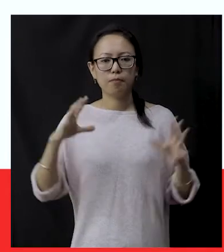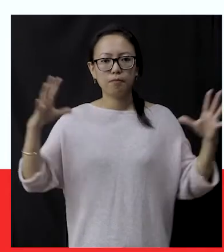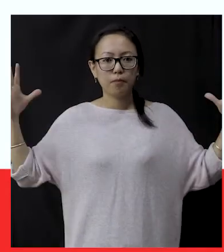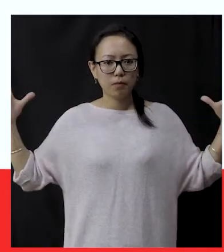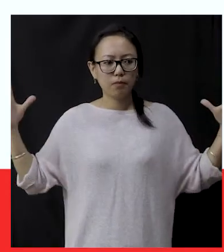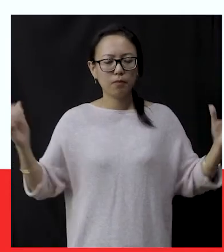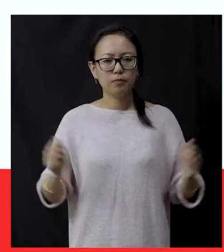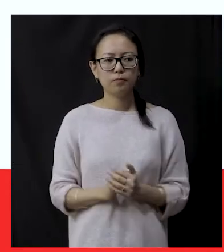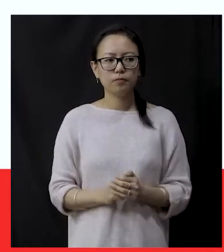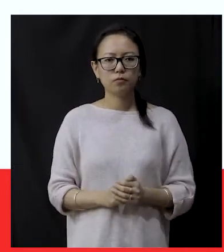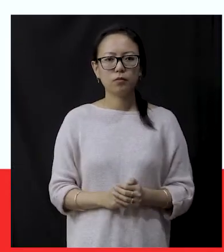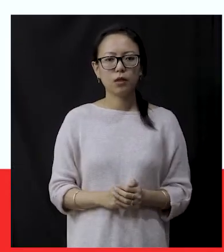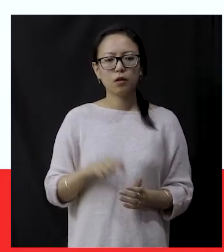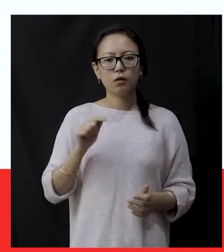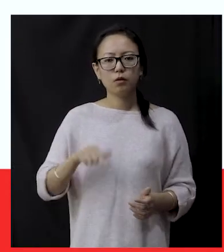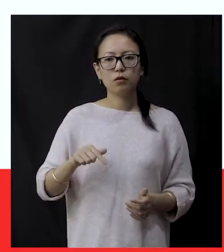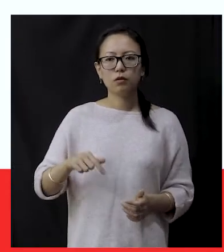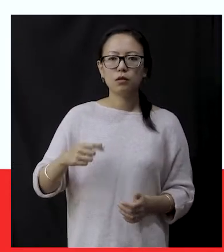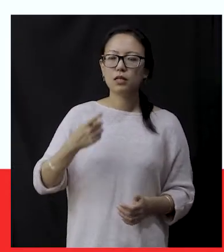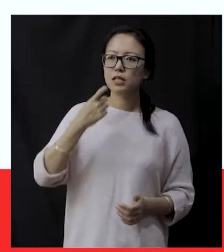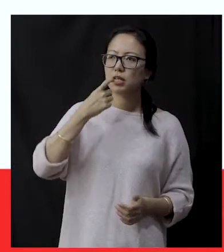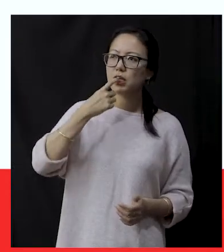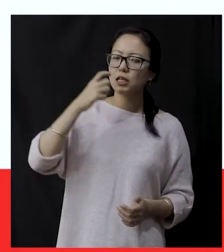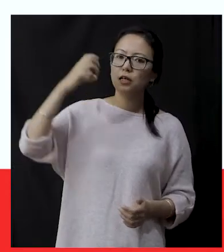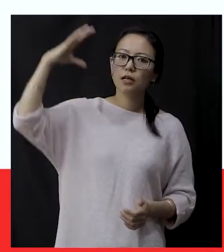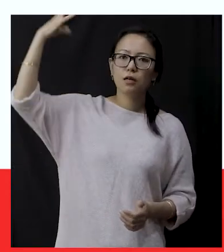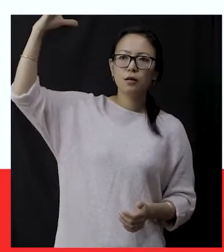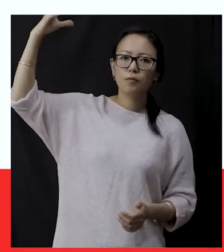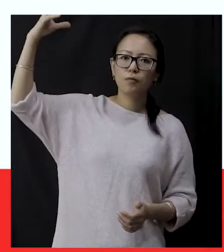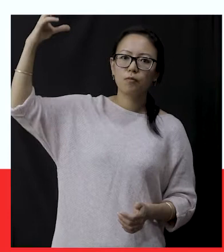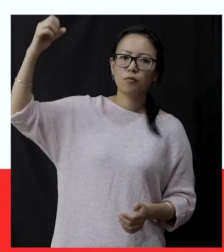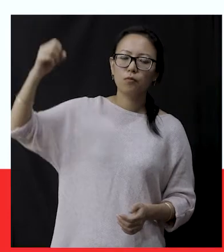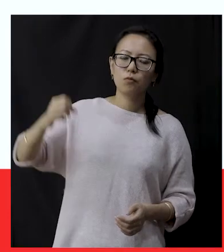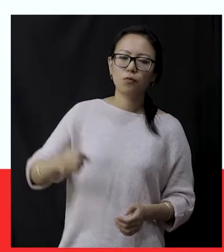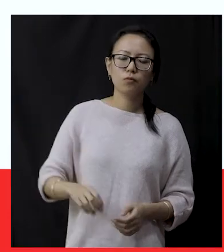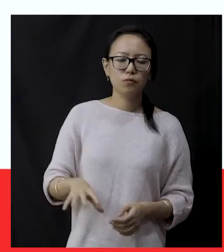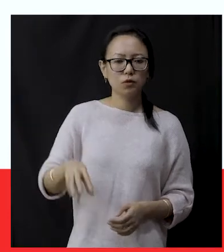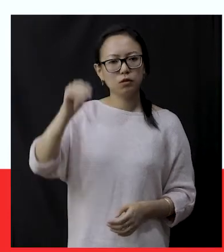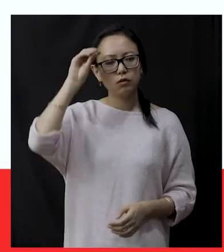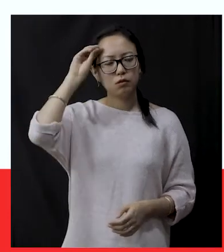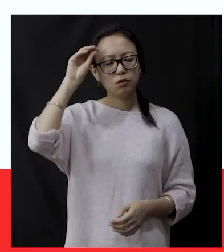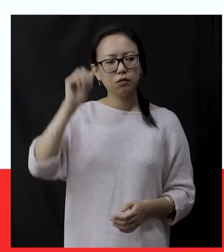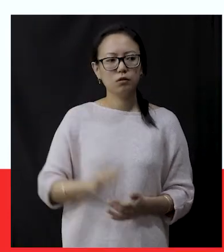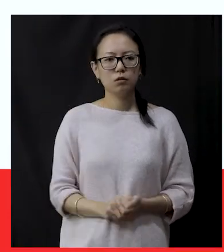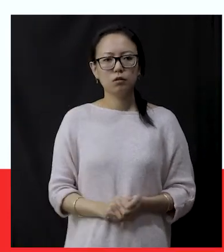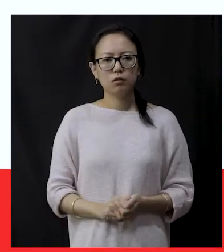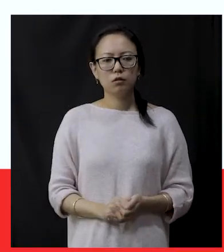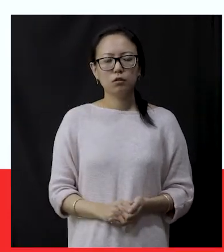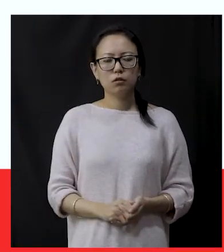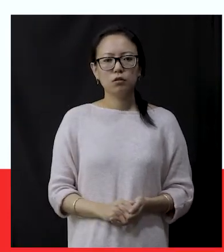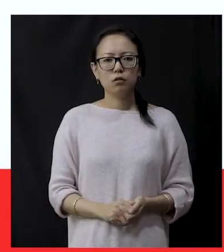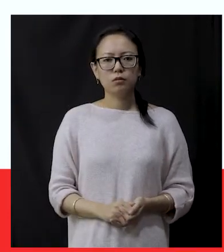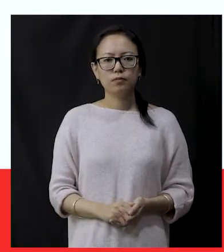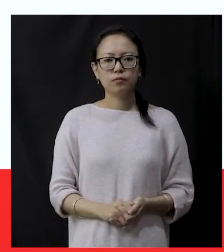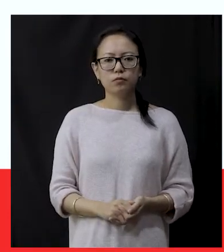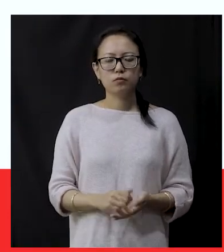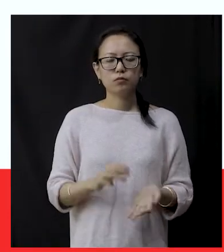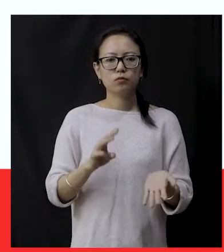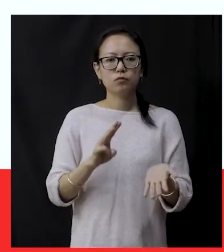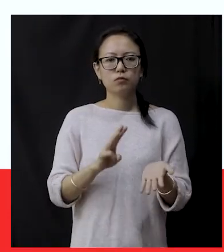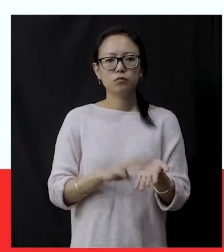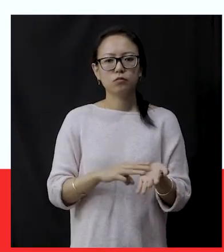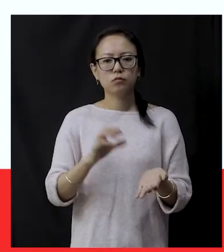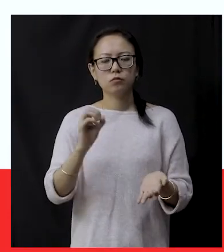moon. Okay, moon. Now moon, it is also called the